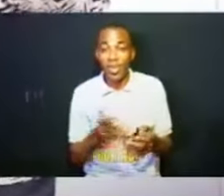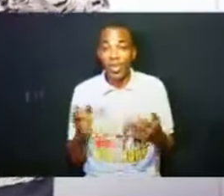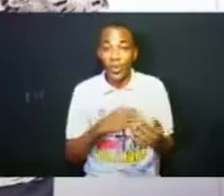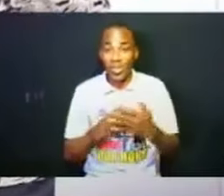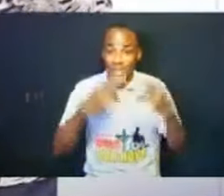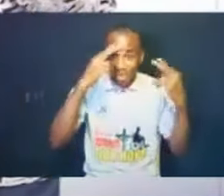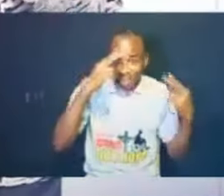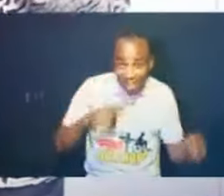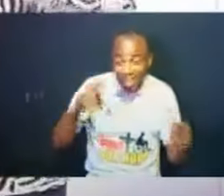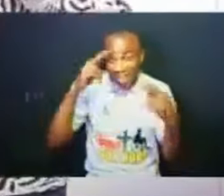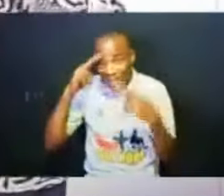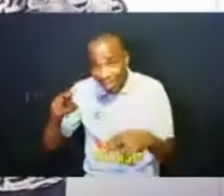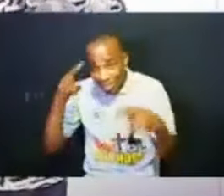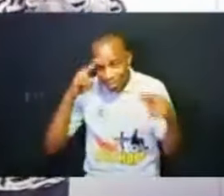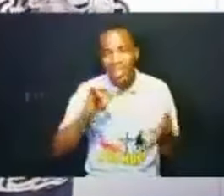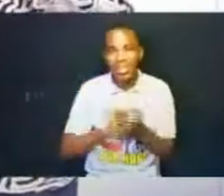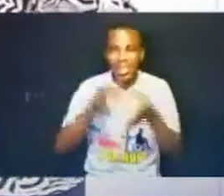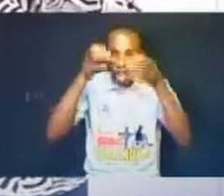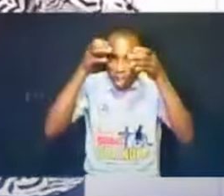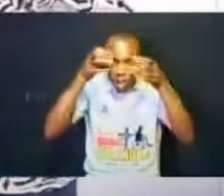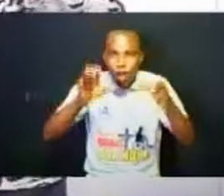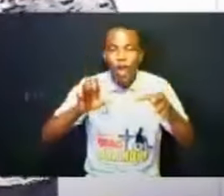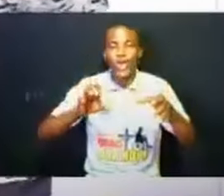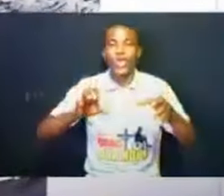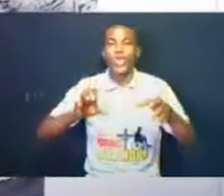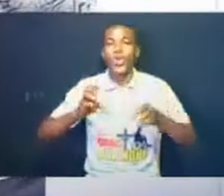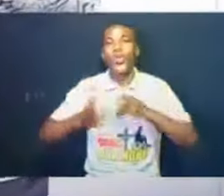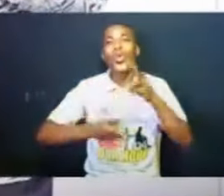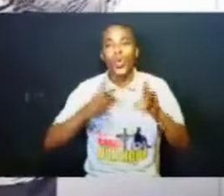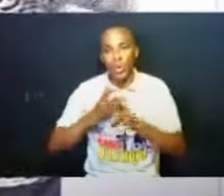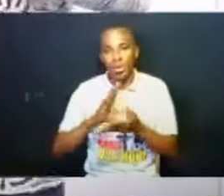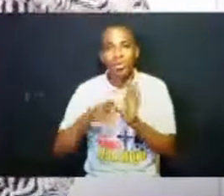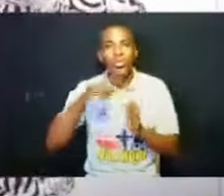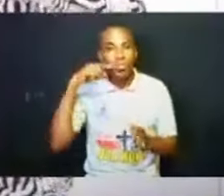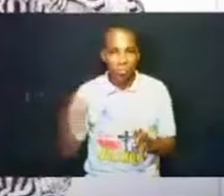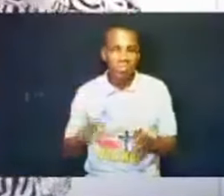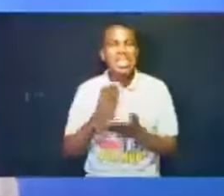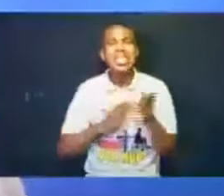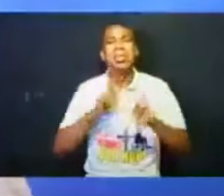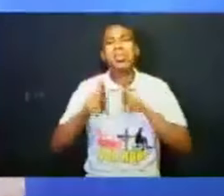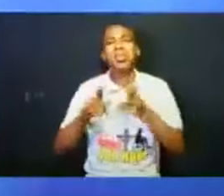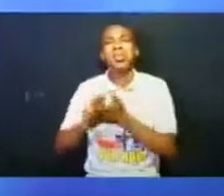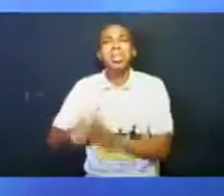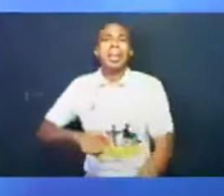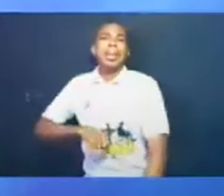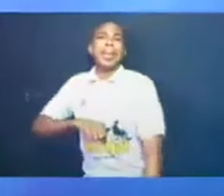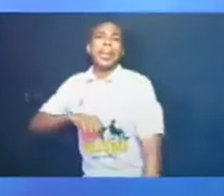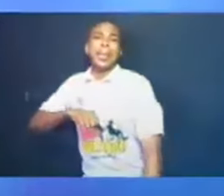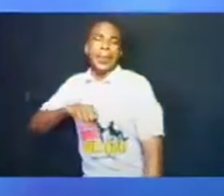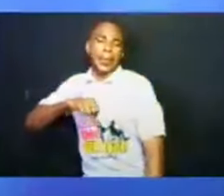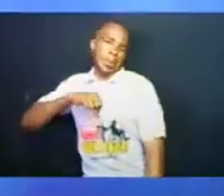And all these things make the world. Some people are full of pride. You just touch them and then